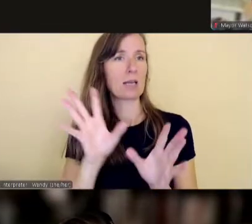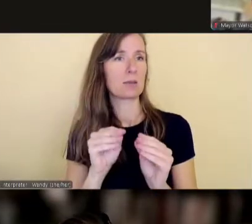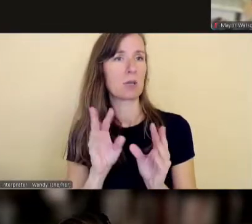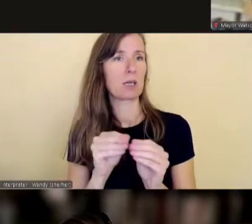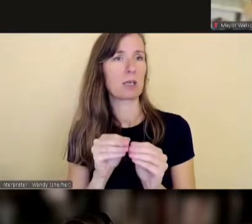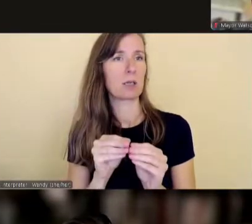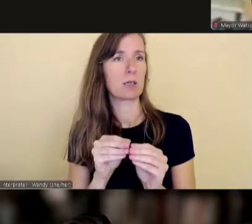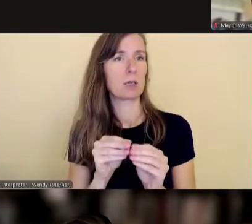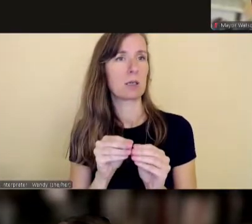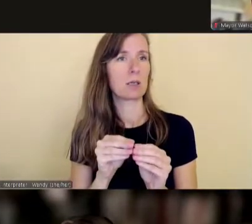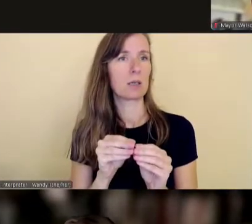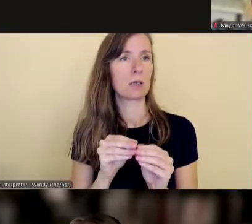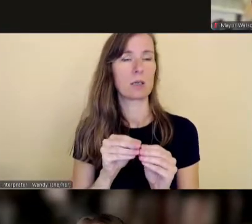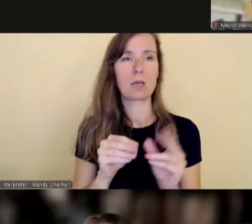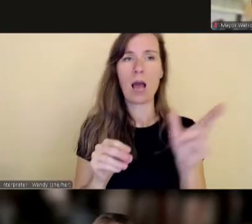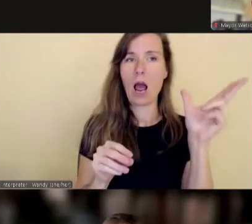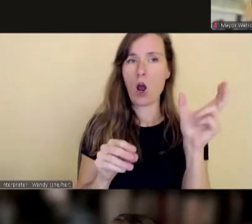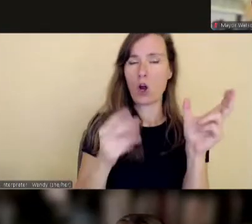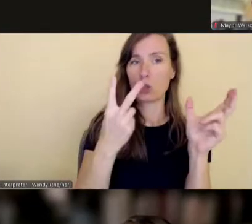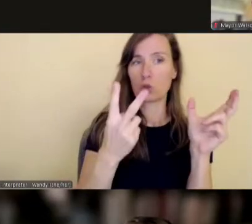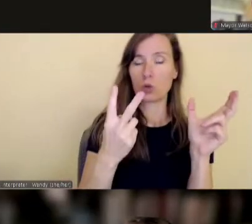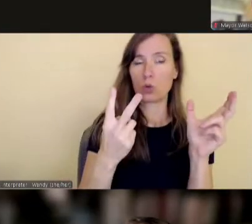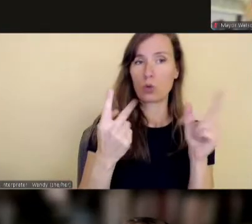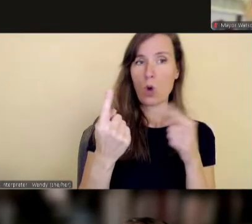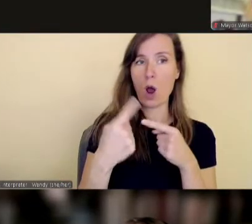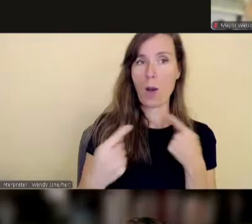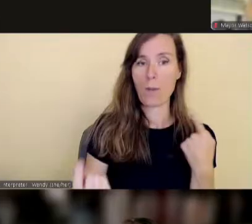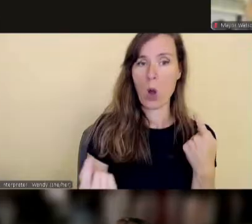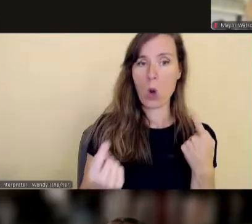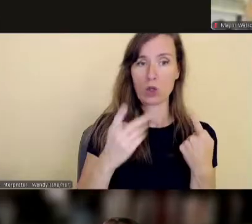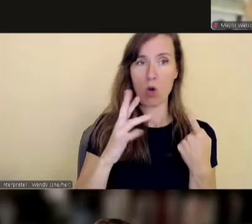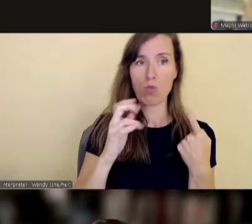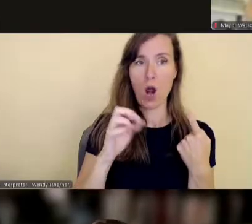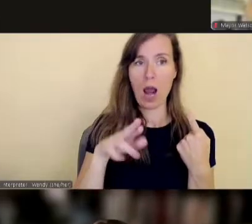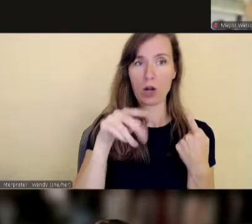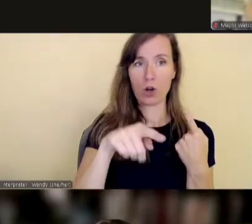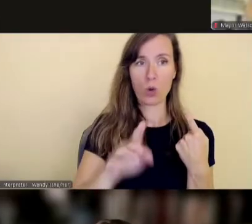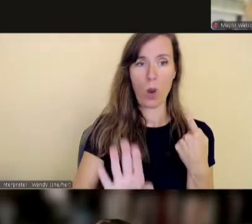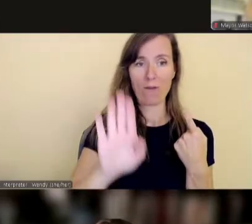I heard 2 opposed. Councilmember Reiner, did you have your hand up?